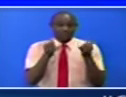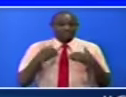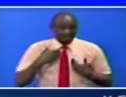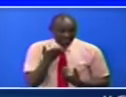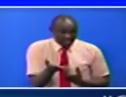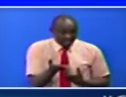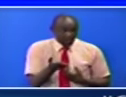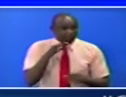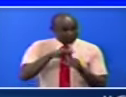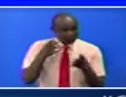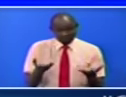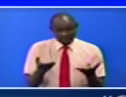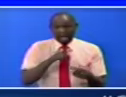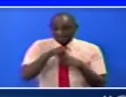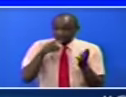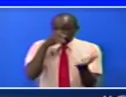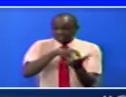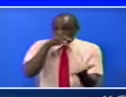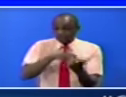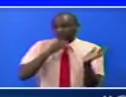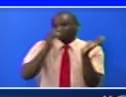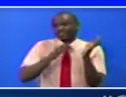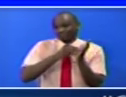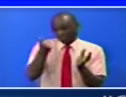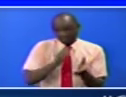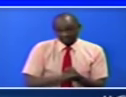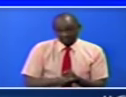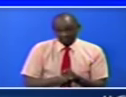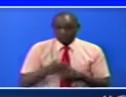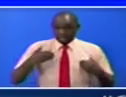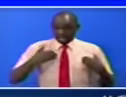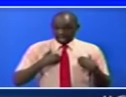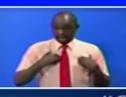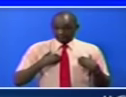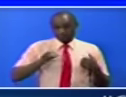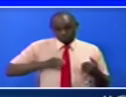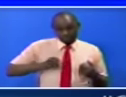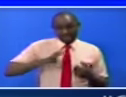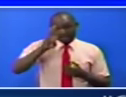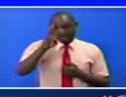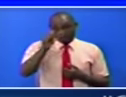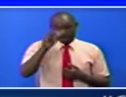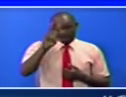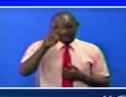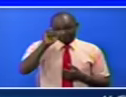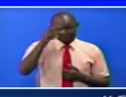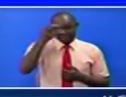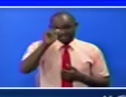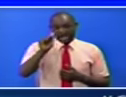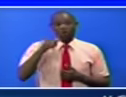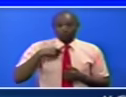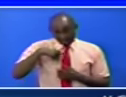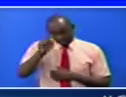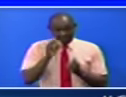that is regarding the situation in Machakos. Alfred, that is that Wavinya Ndeti has yet again won the Wiper